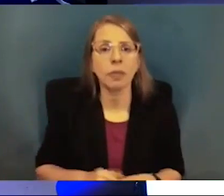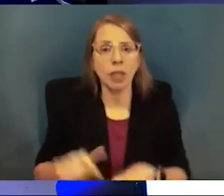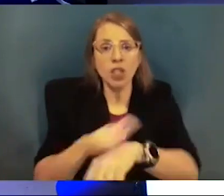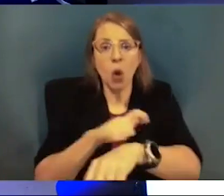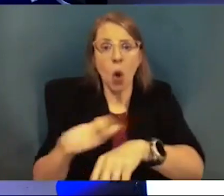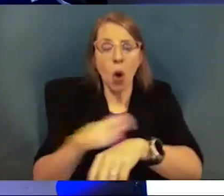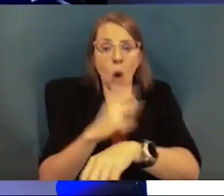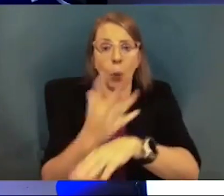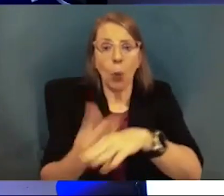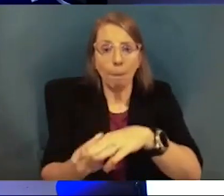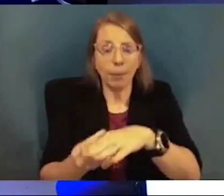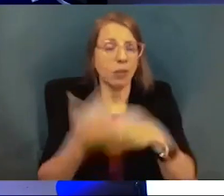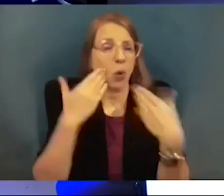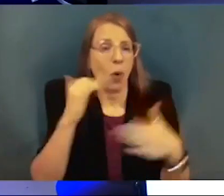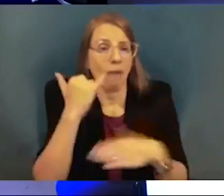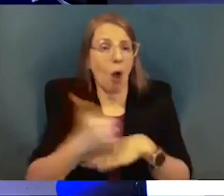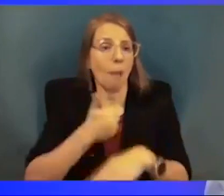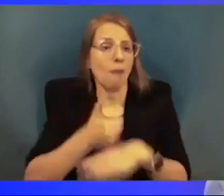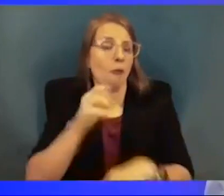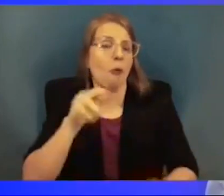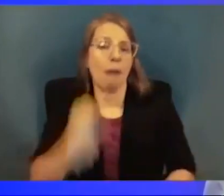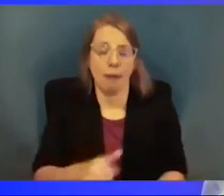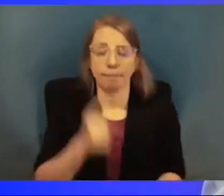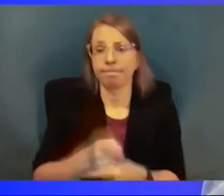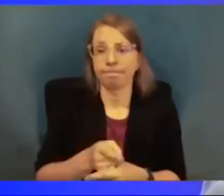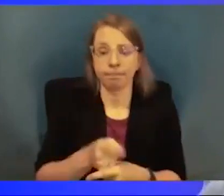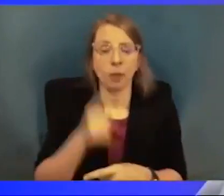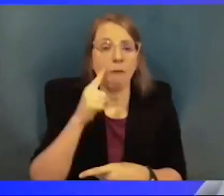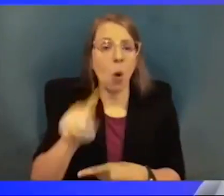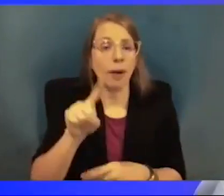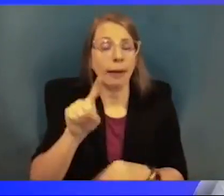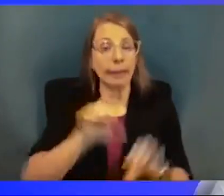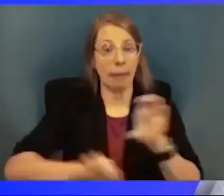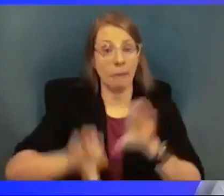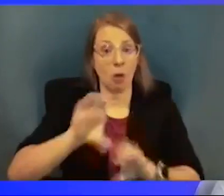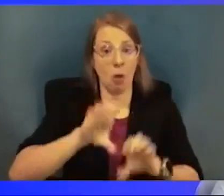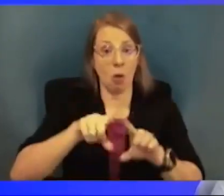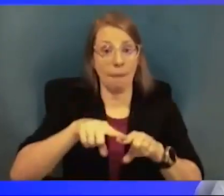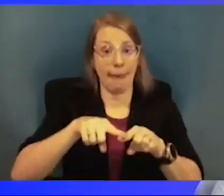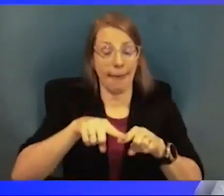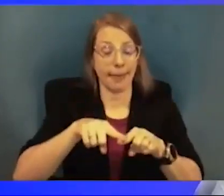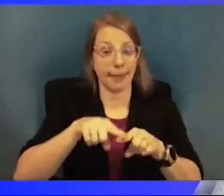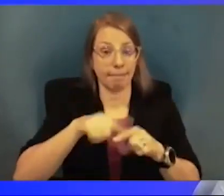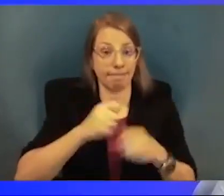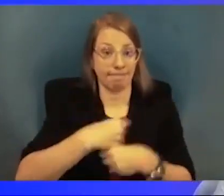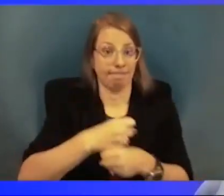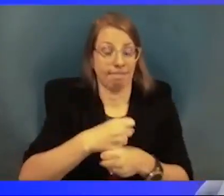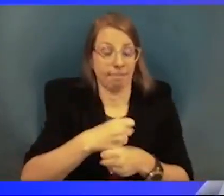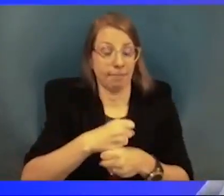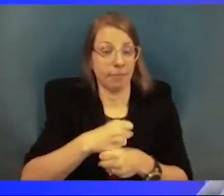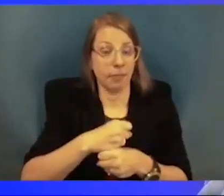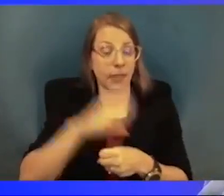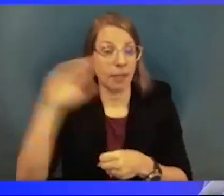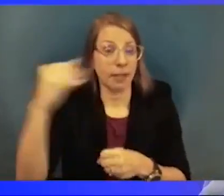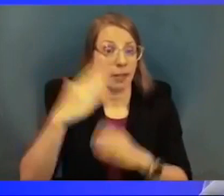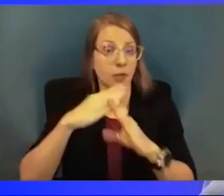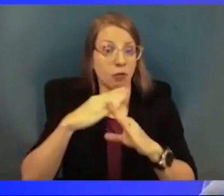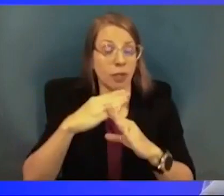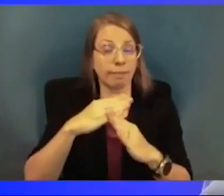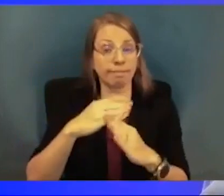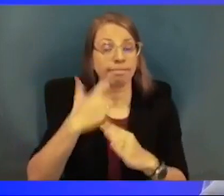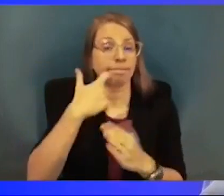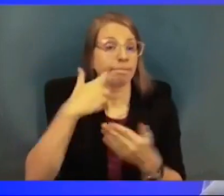that's harmful or not. Exactly. So for the chemical-based sunscreens, they've done some studies on that recently, and they found